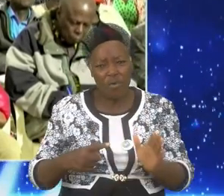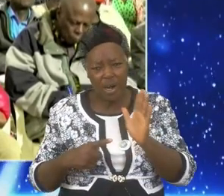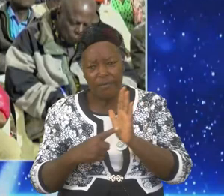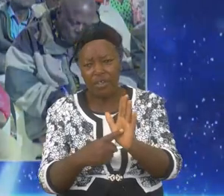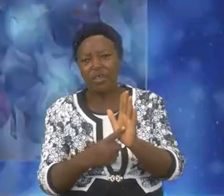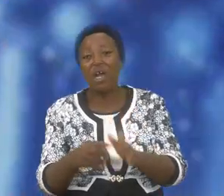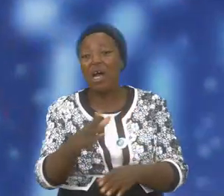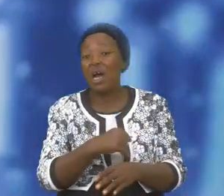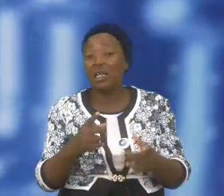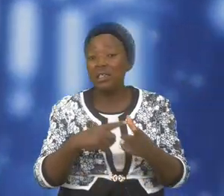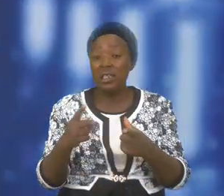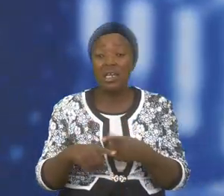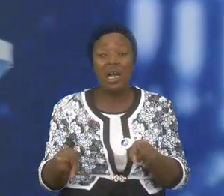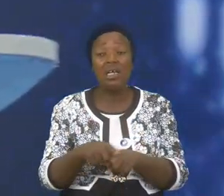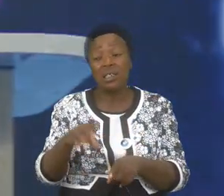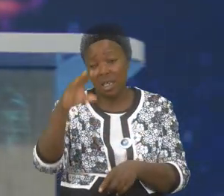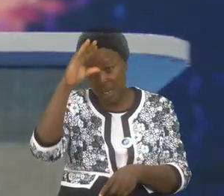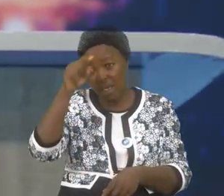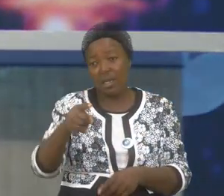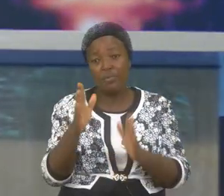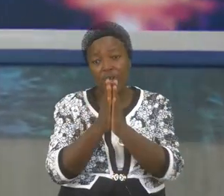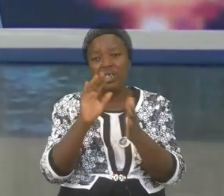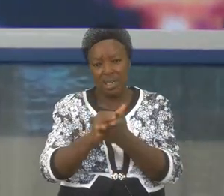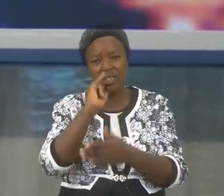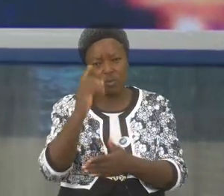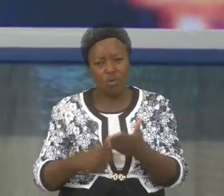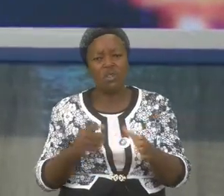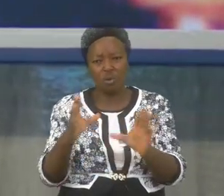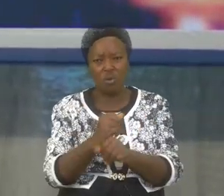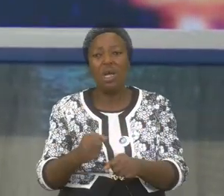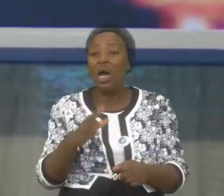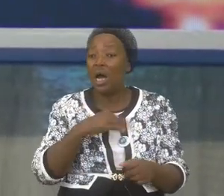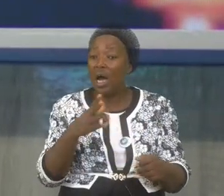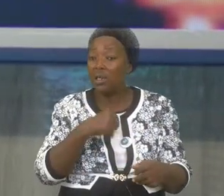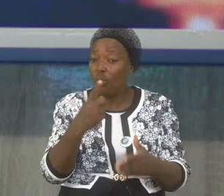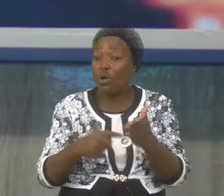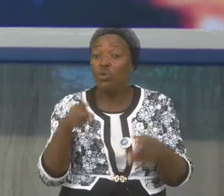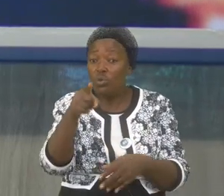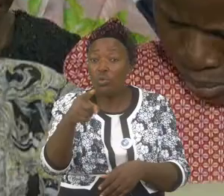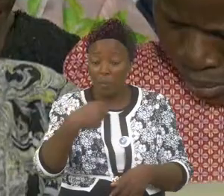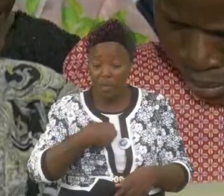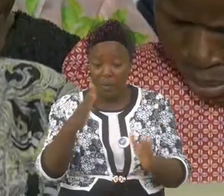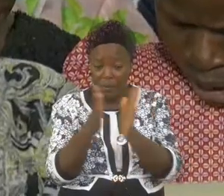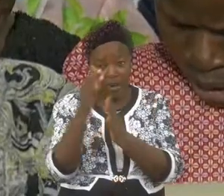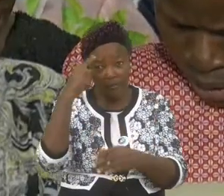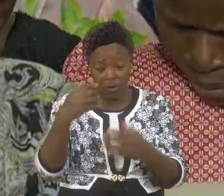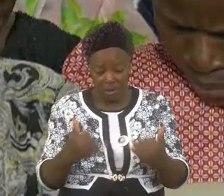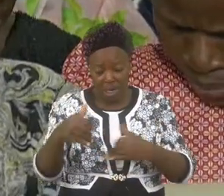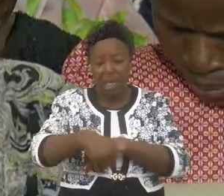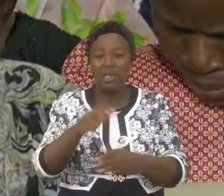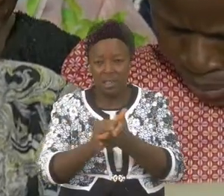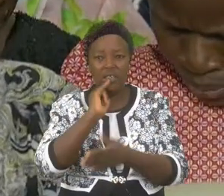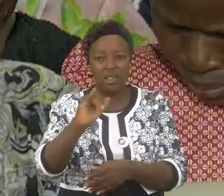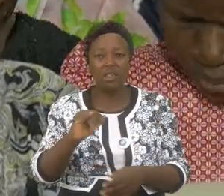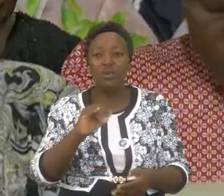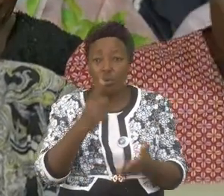praying for tonight, that's what you will get. I said you will get the